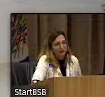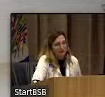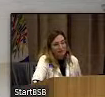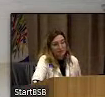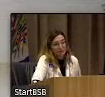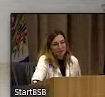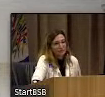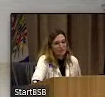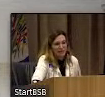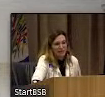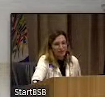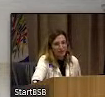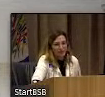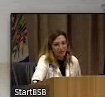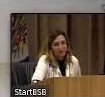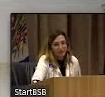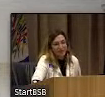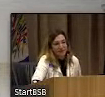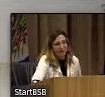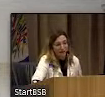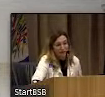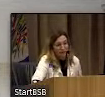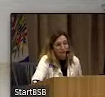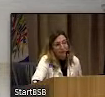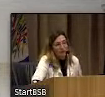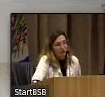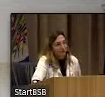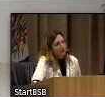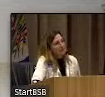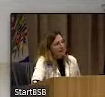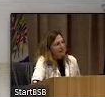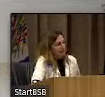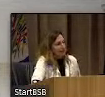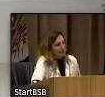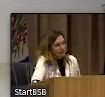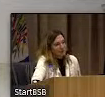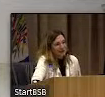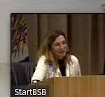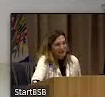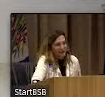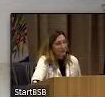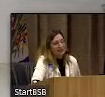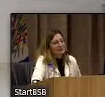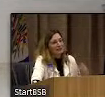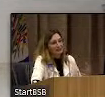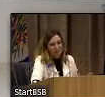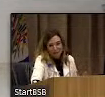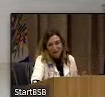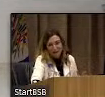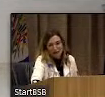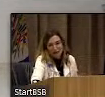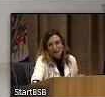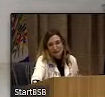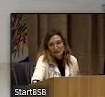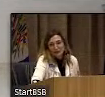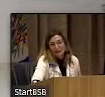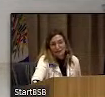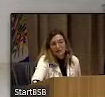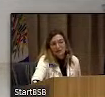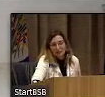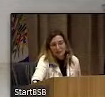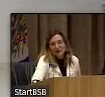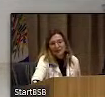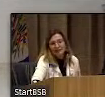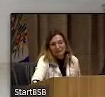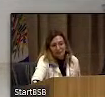sometimes we had the diagnosis, it would take 7 to 10 days, but then when the cases were